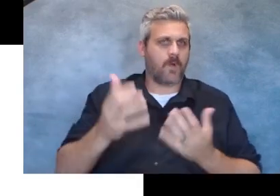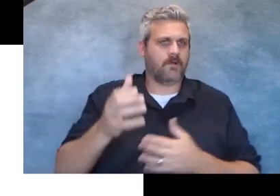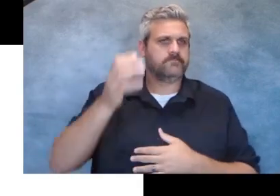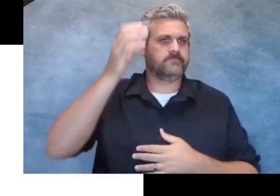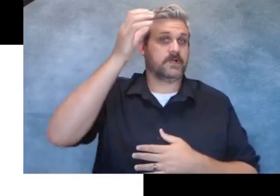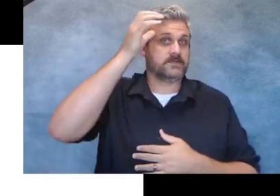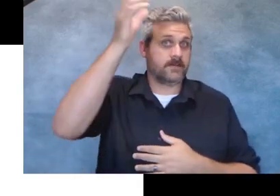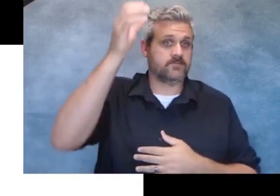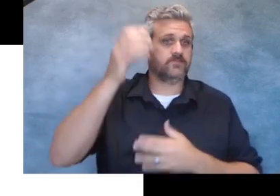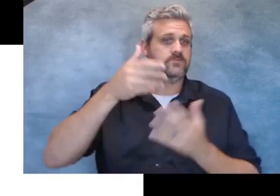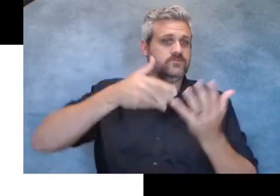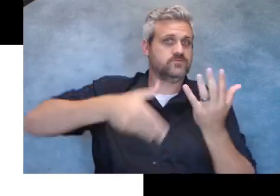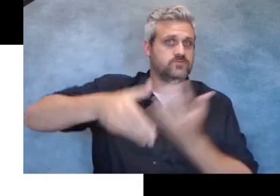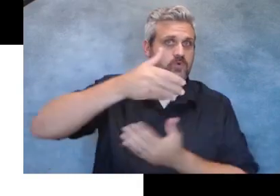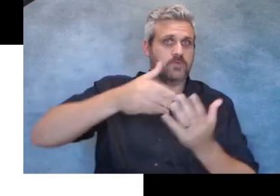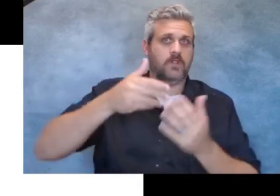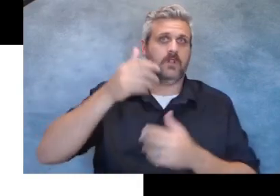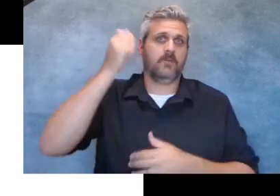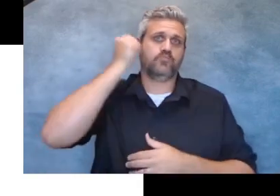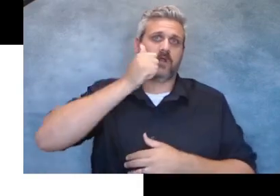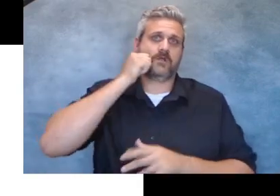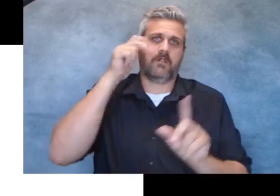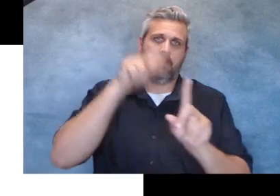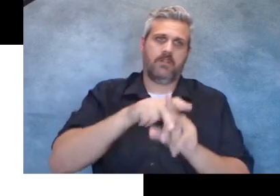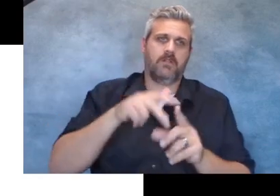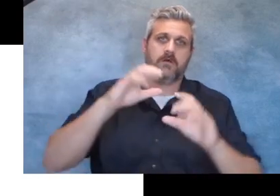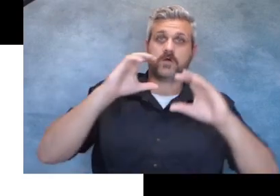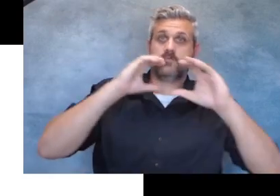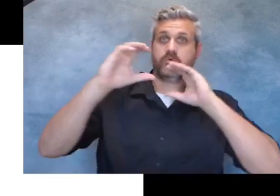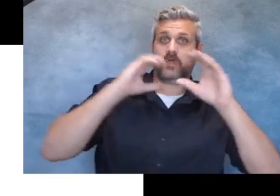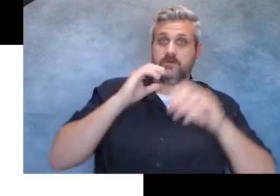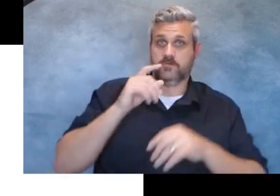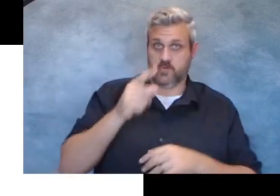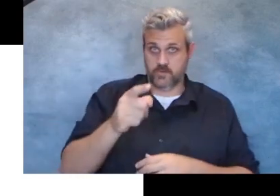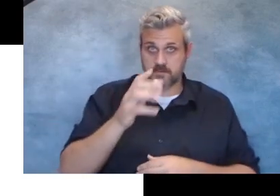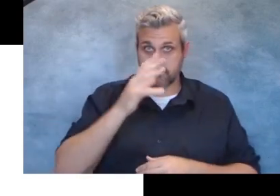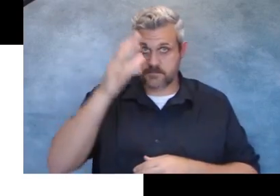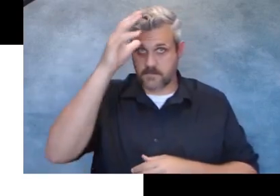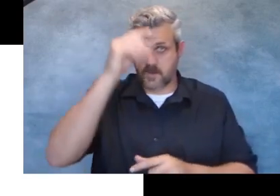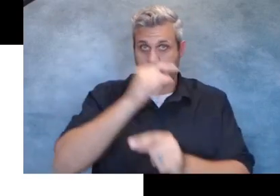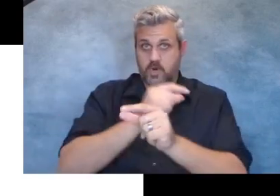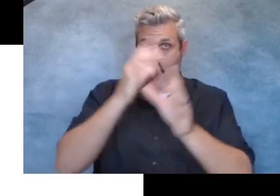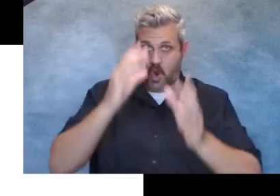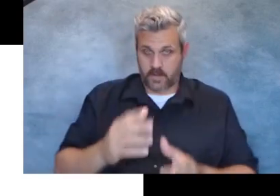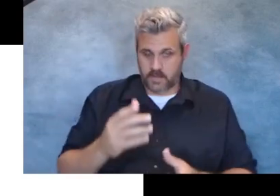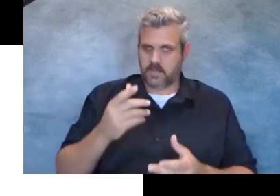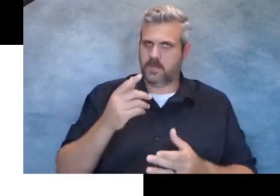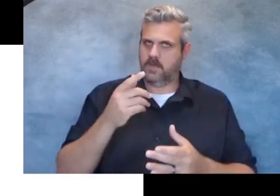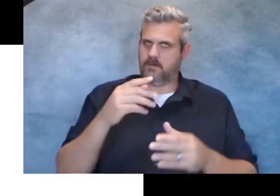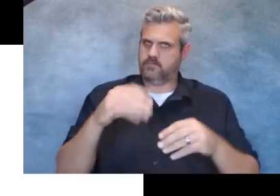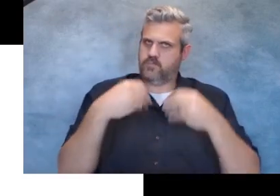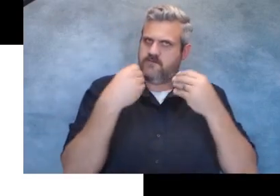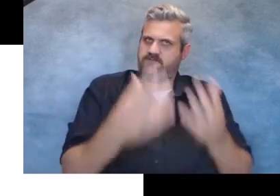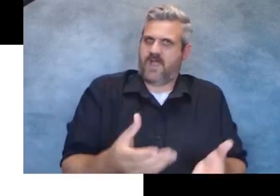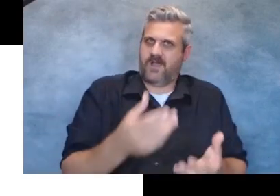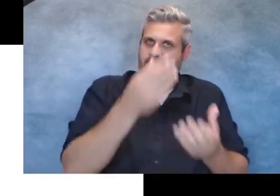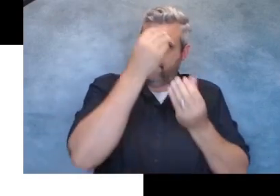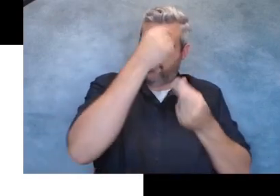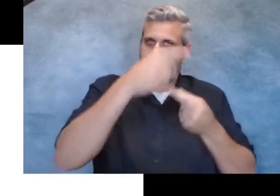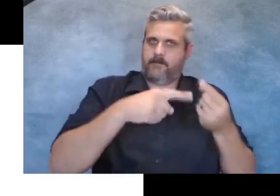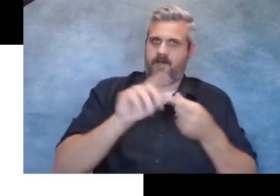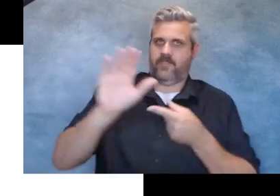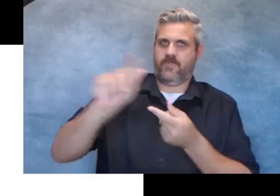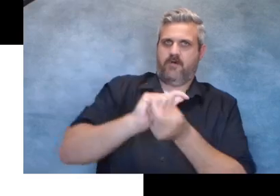social, practical, and communication. As the parent or guardian, you will be asked to provide information regarding your student's adaptive